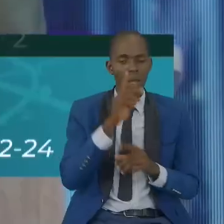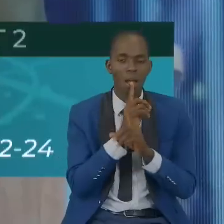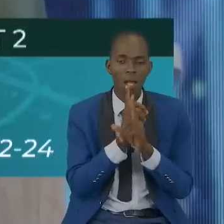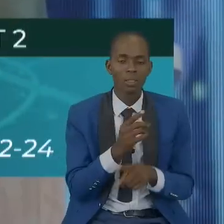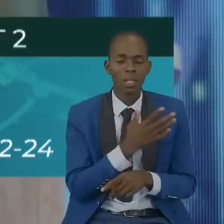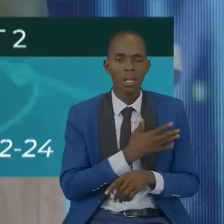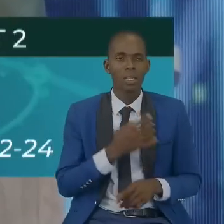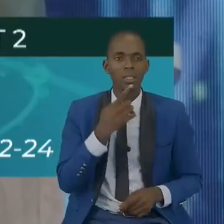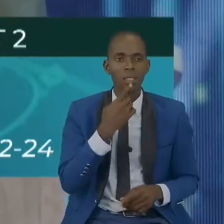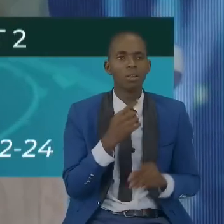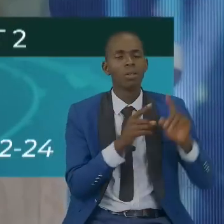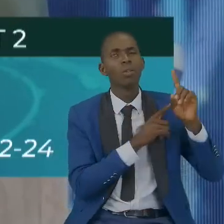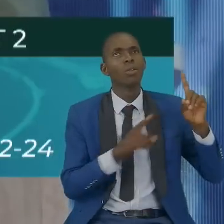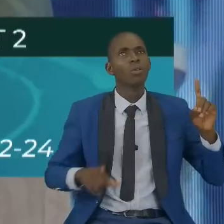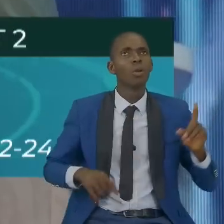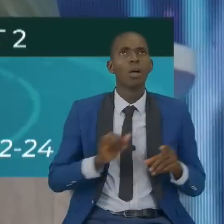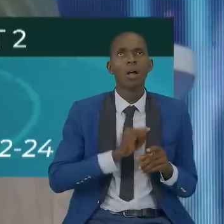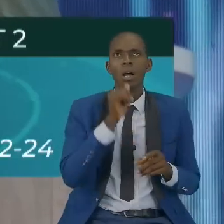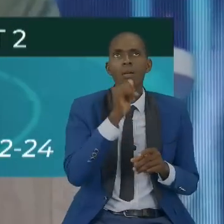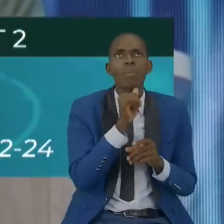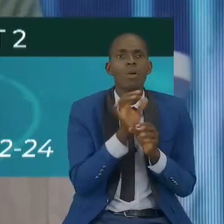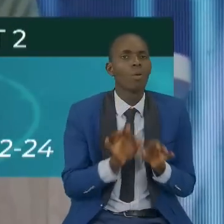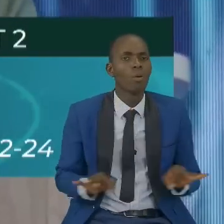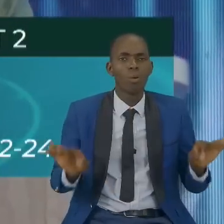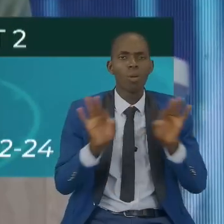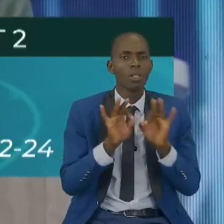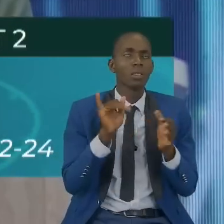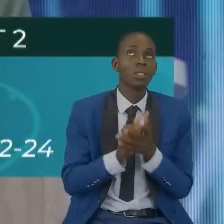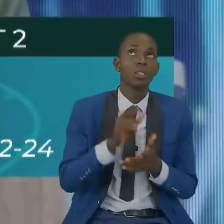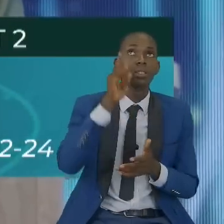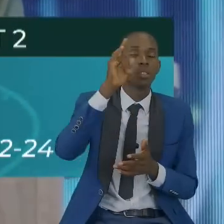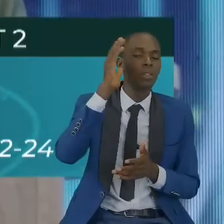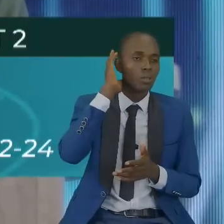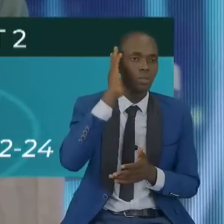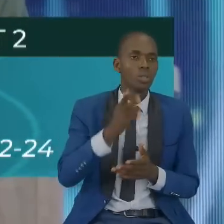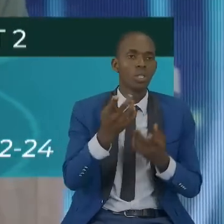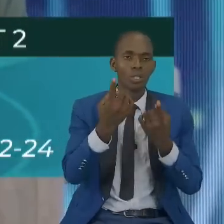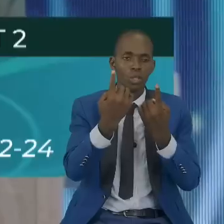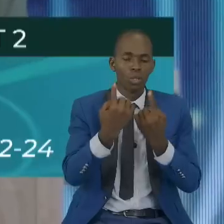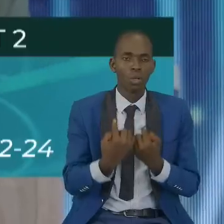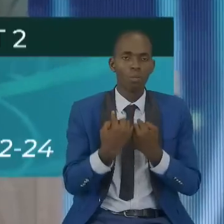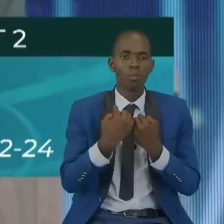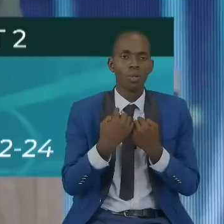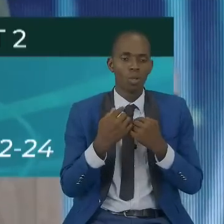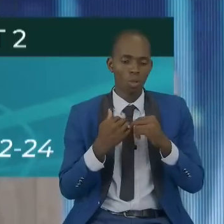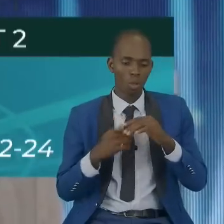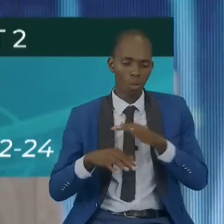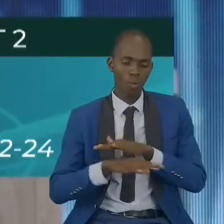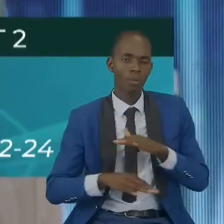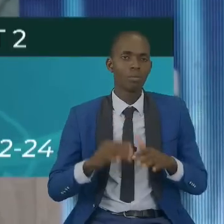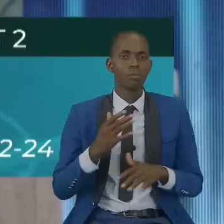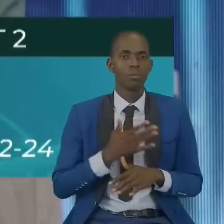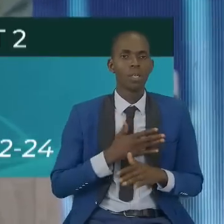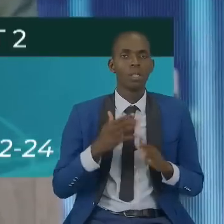said, Lord, I am not worthy that thou shouldest come under my roof,